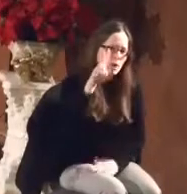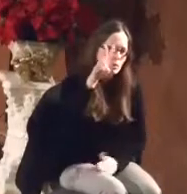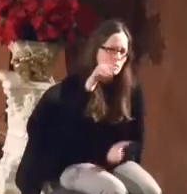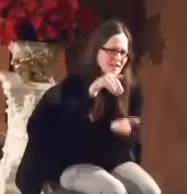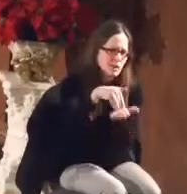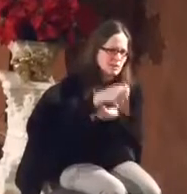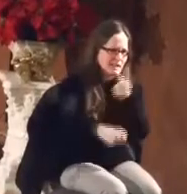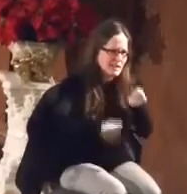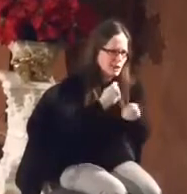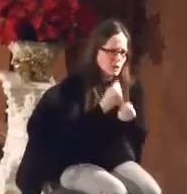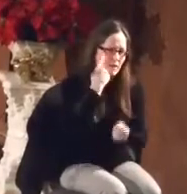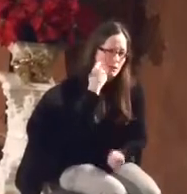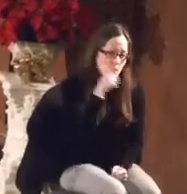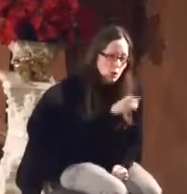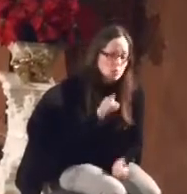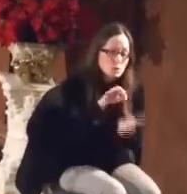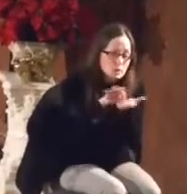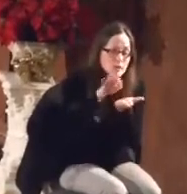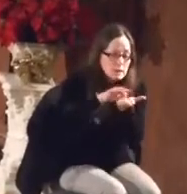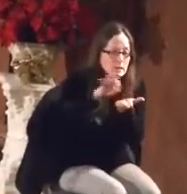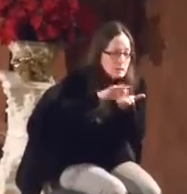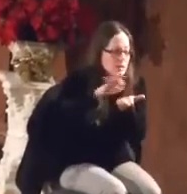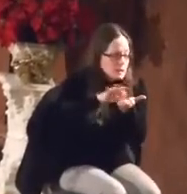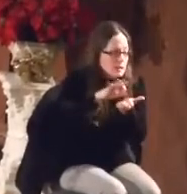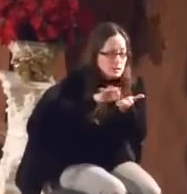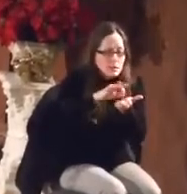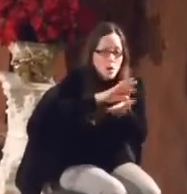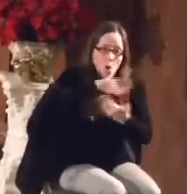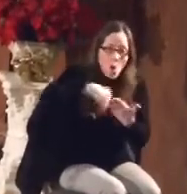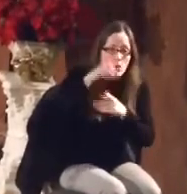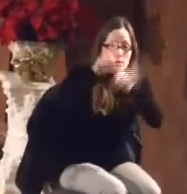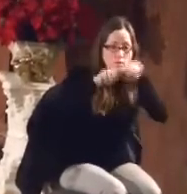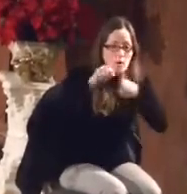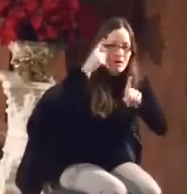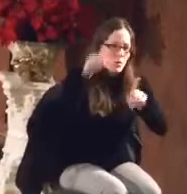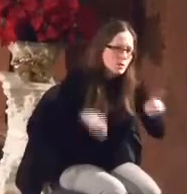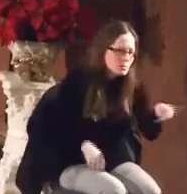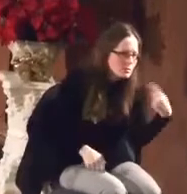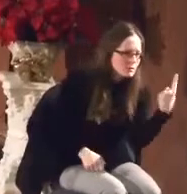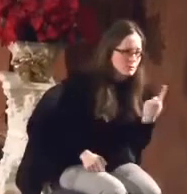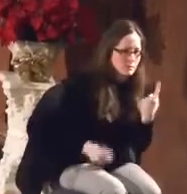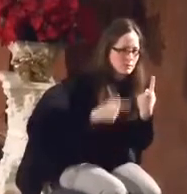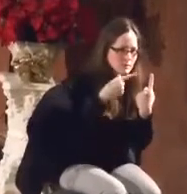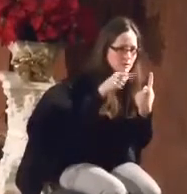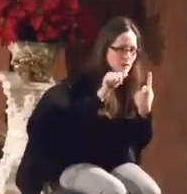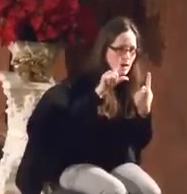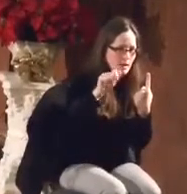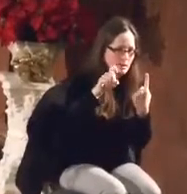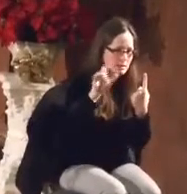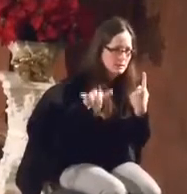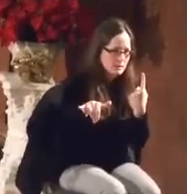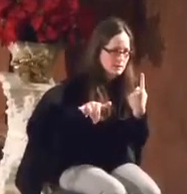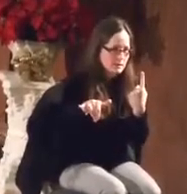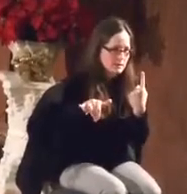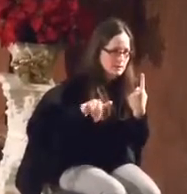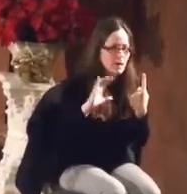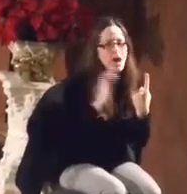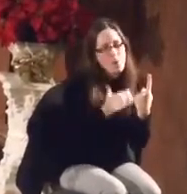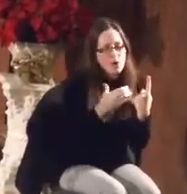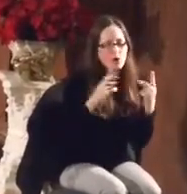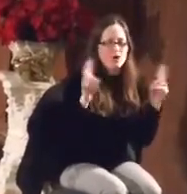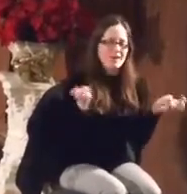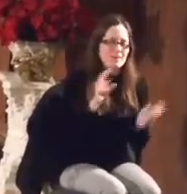galaxy. That's one galaxy, the Milky Way galaxy. In the bucket of the Big